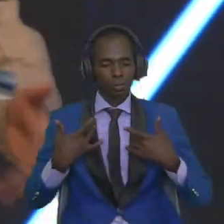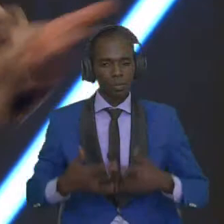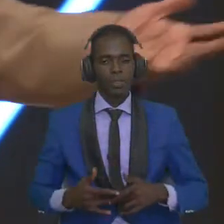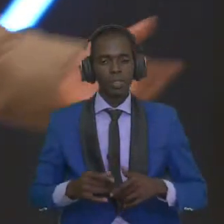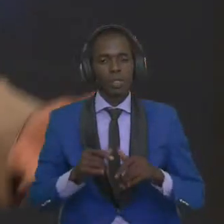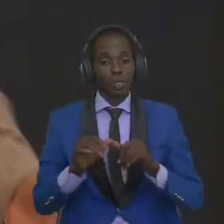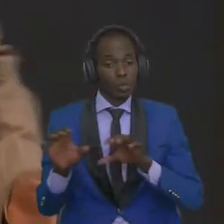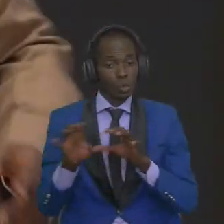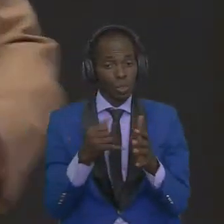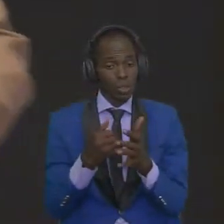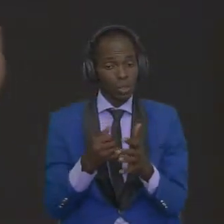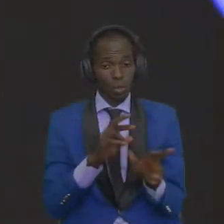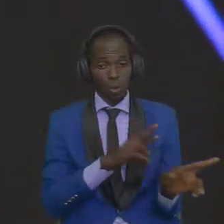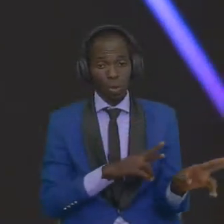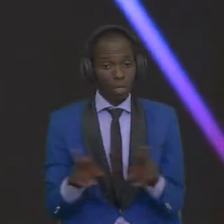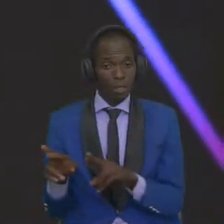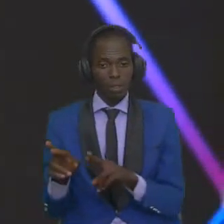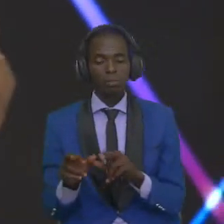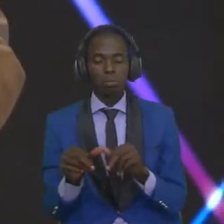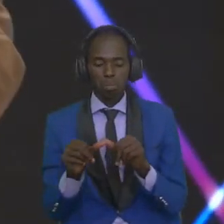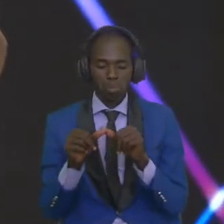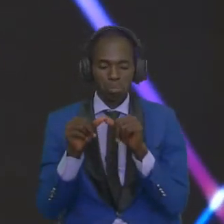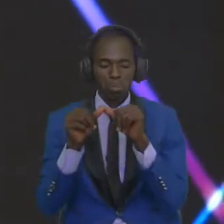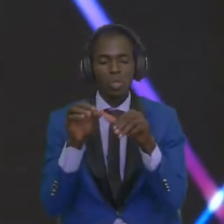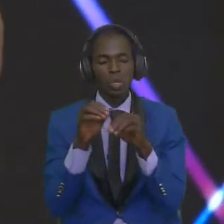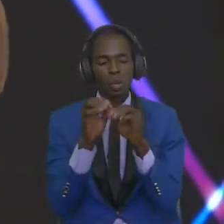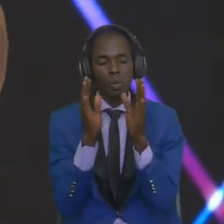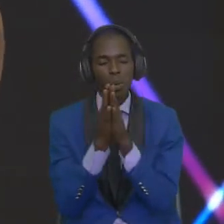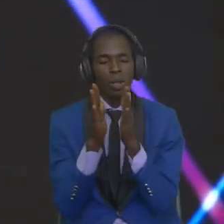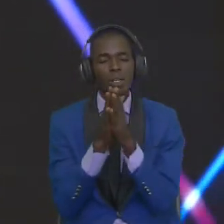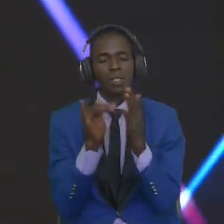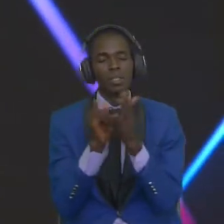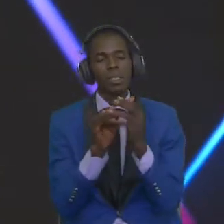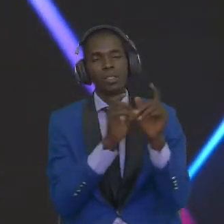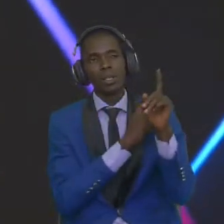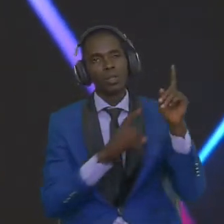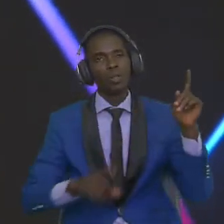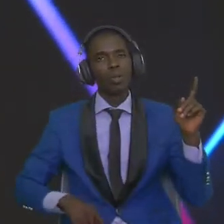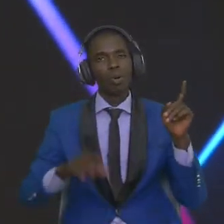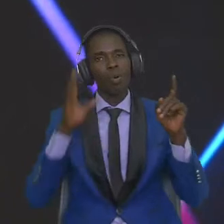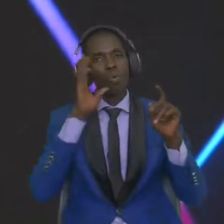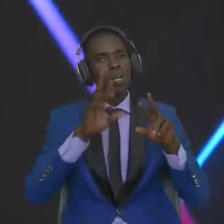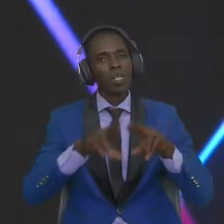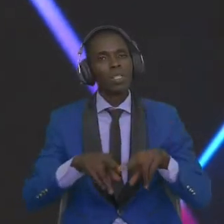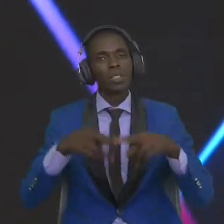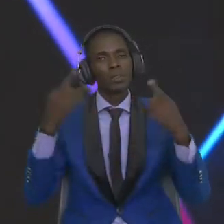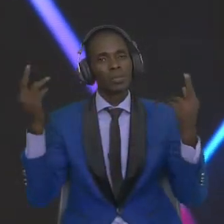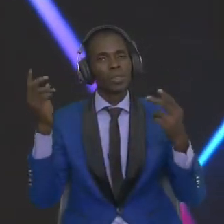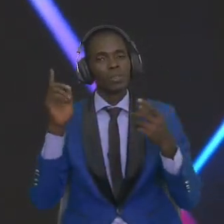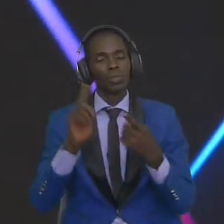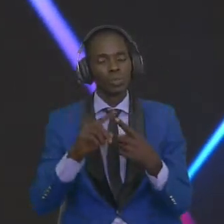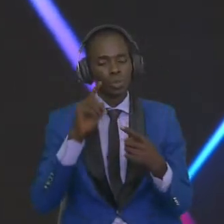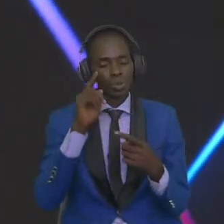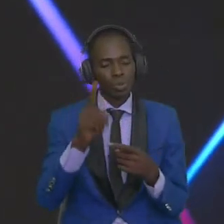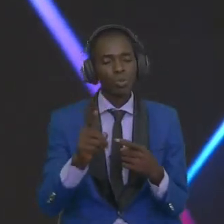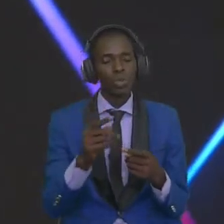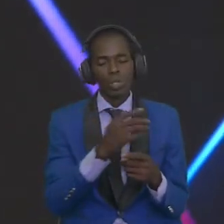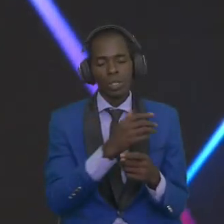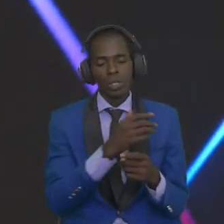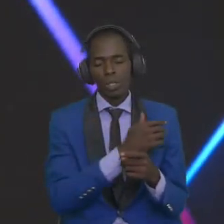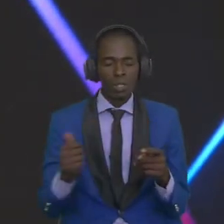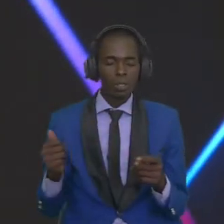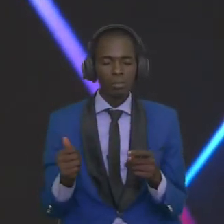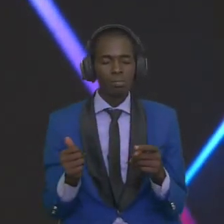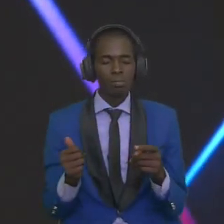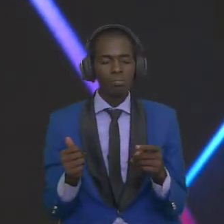already. Continue in prayer that God will reveal to you a wider field, a greater field,